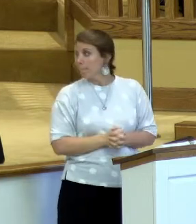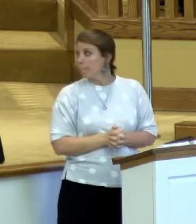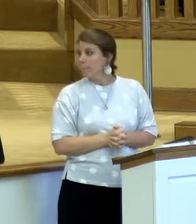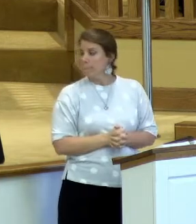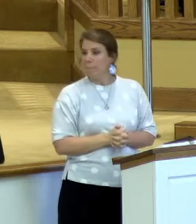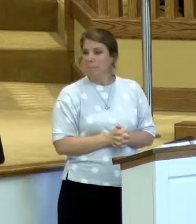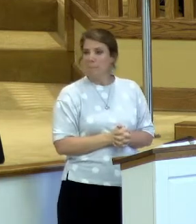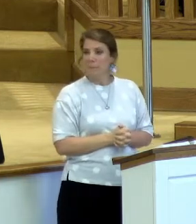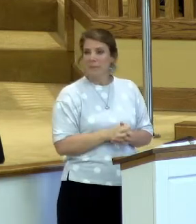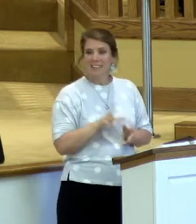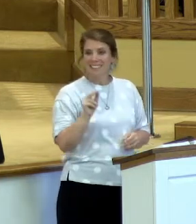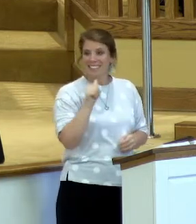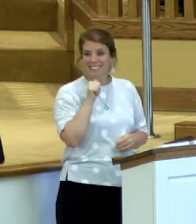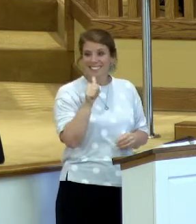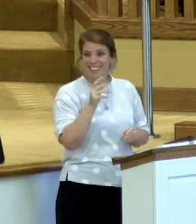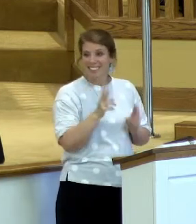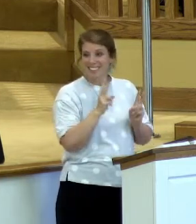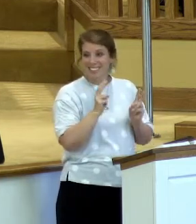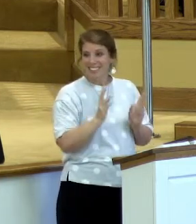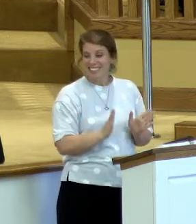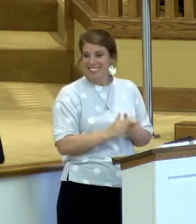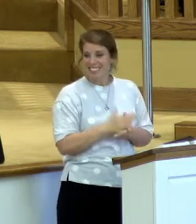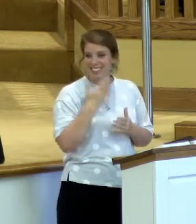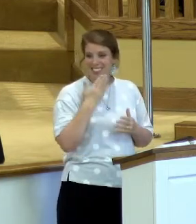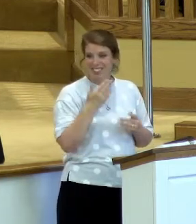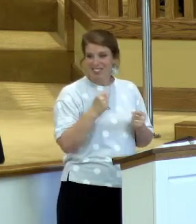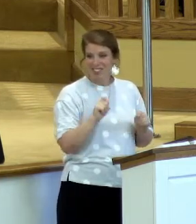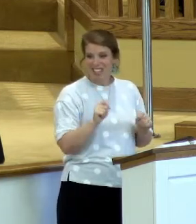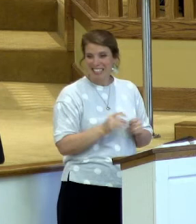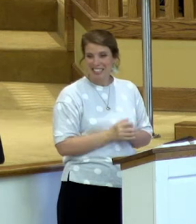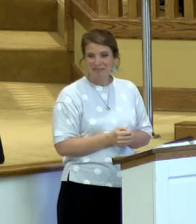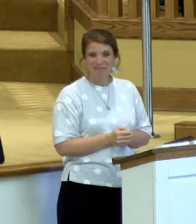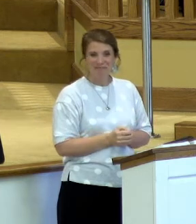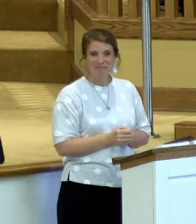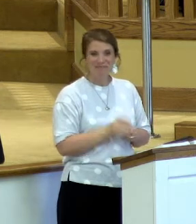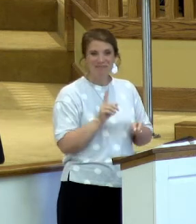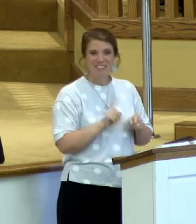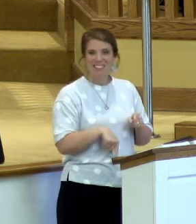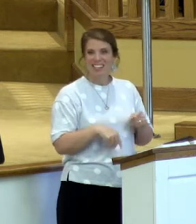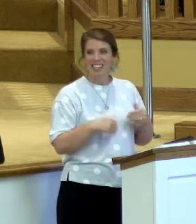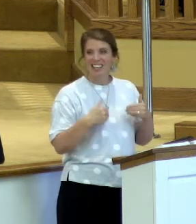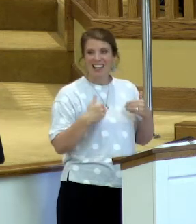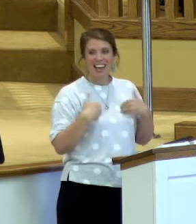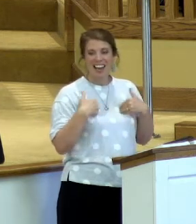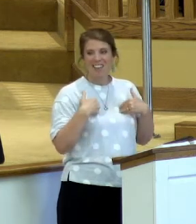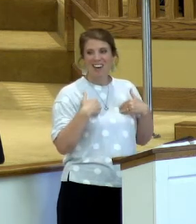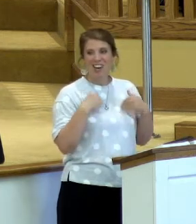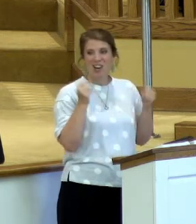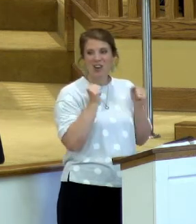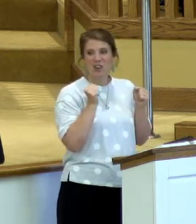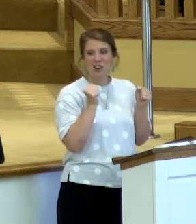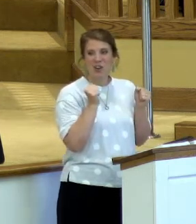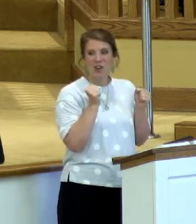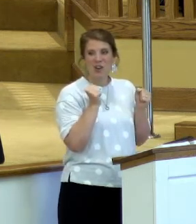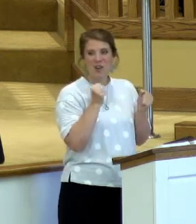No, you're not a visitor. So, good try, good try. You can't have a cold beverage mug.